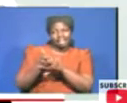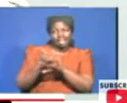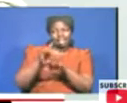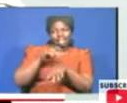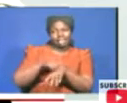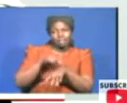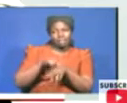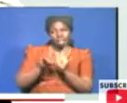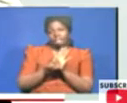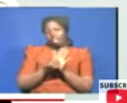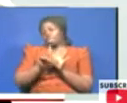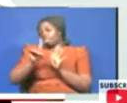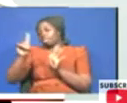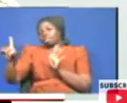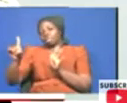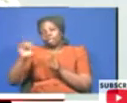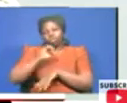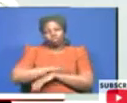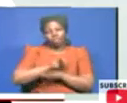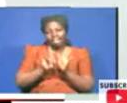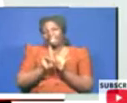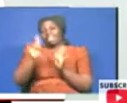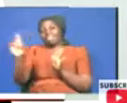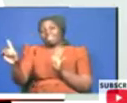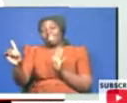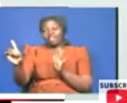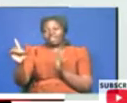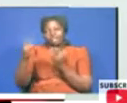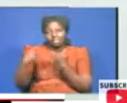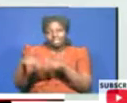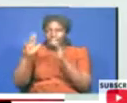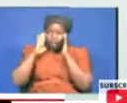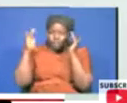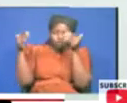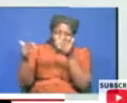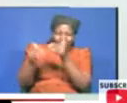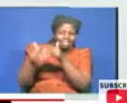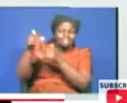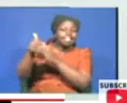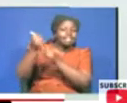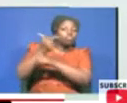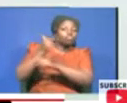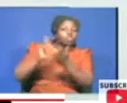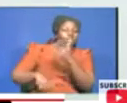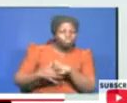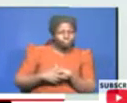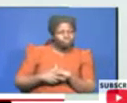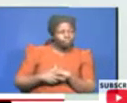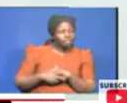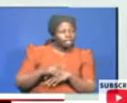are leaving the school, mm-hmm. they are trying to focus on what to do next. Mm-hmm. Maybe